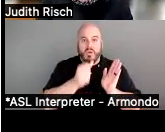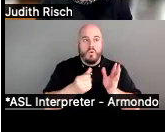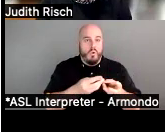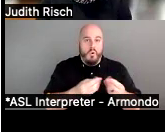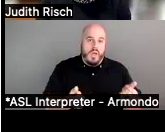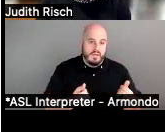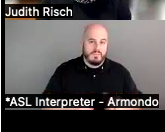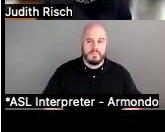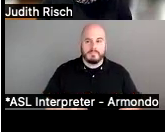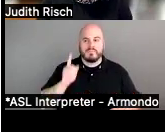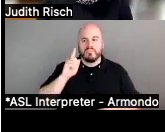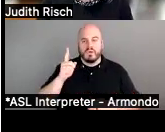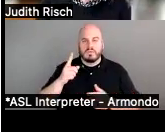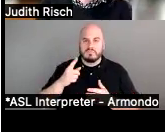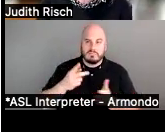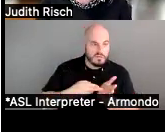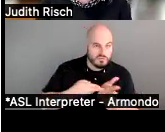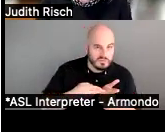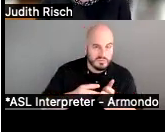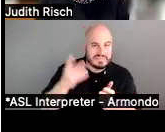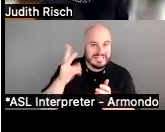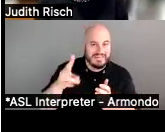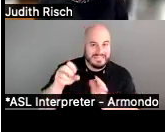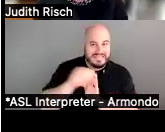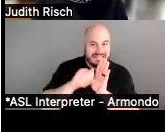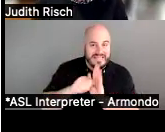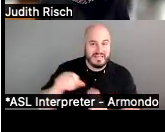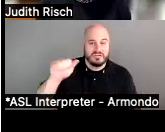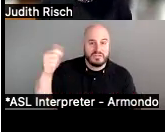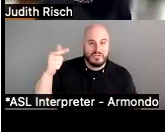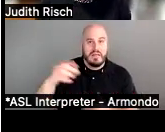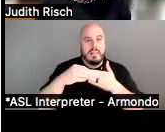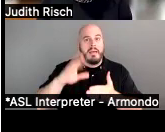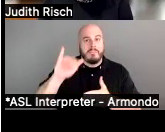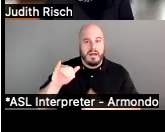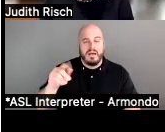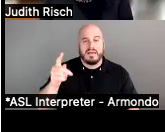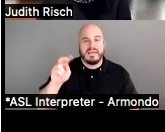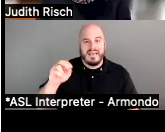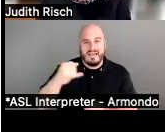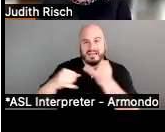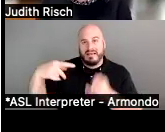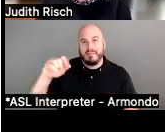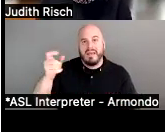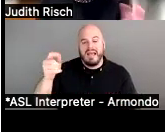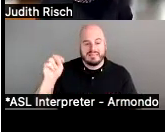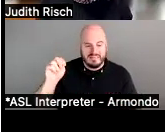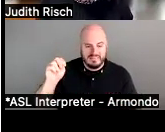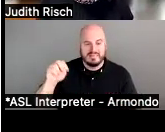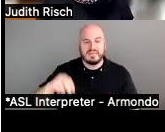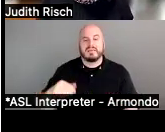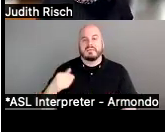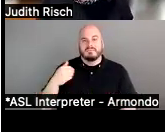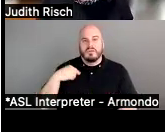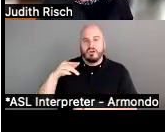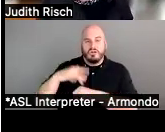the truth, there were 17 state attorney general led by Ken Paxton on September 26, 2024, that